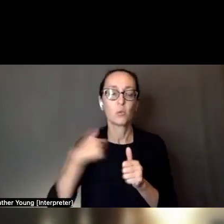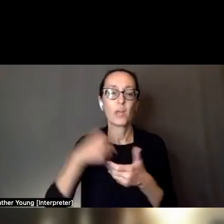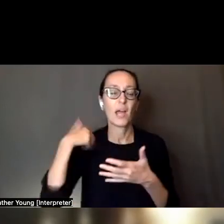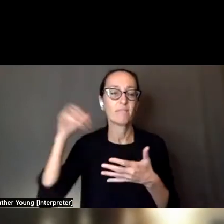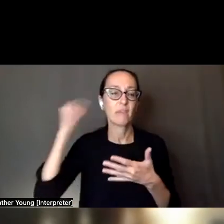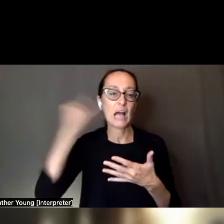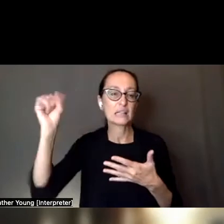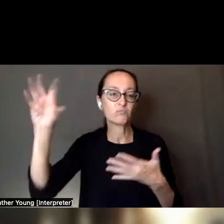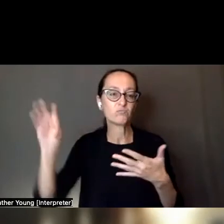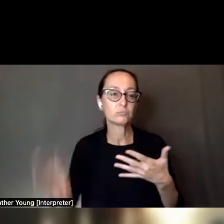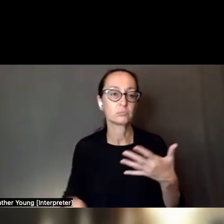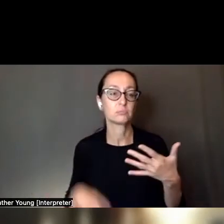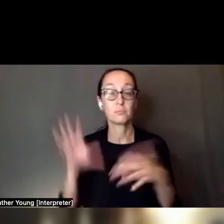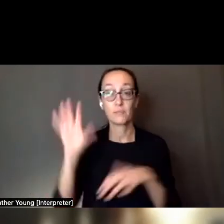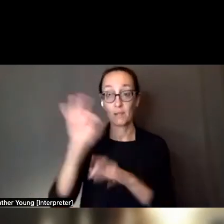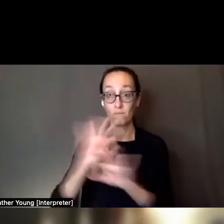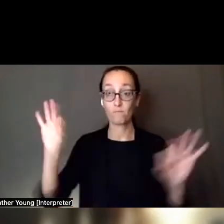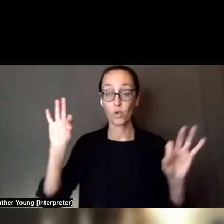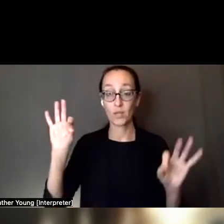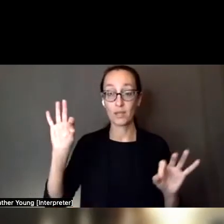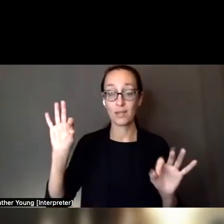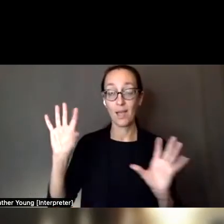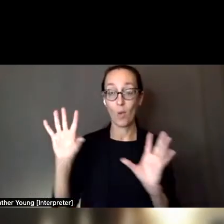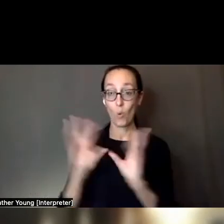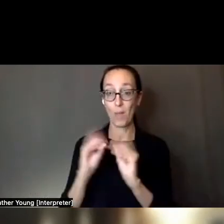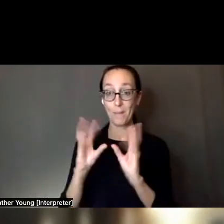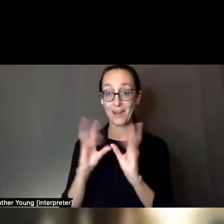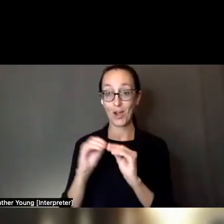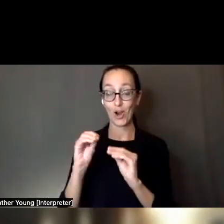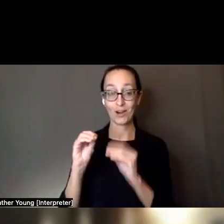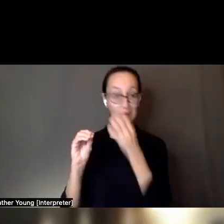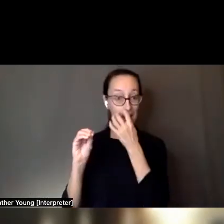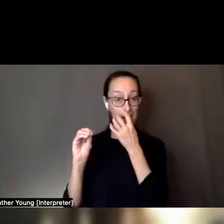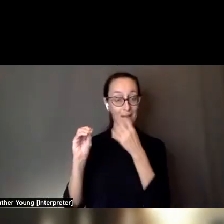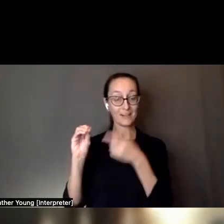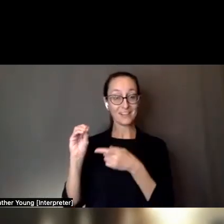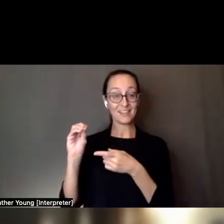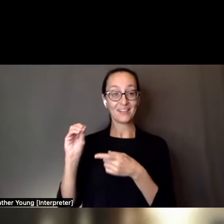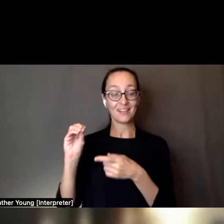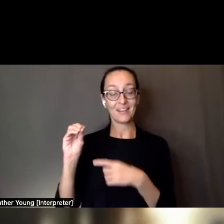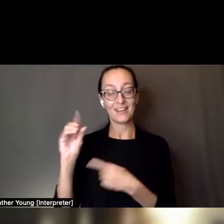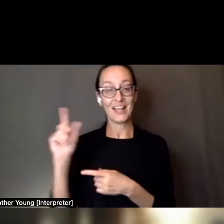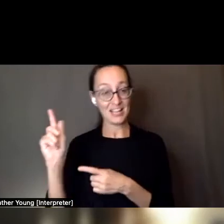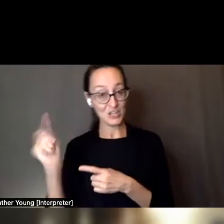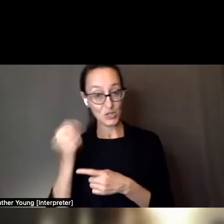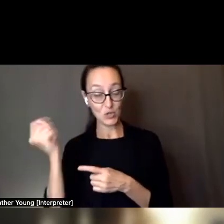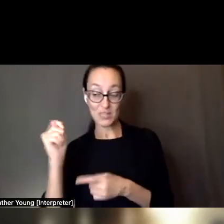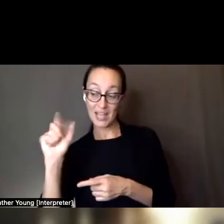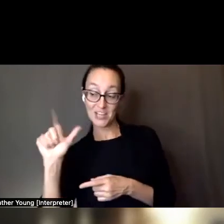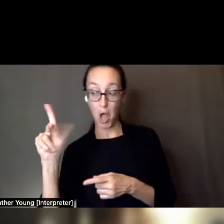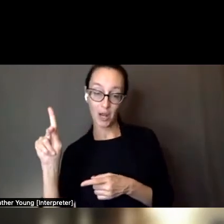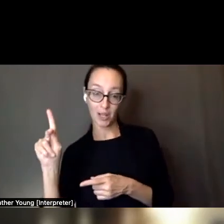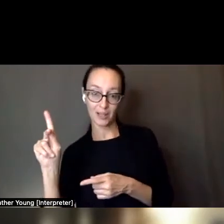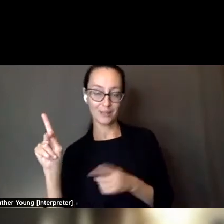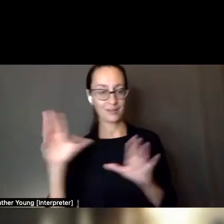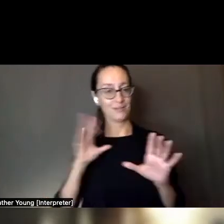Tuesday Talks. And it's so fun that South Carolina Beginnings is Tuesday Topics. So we align beautifully on that.